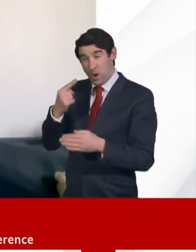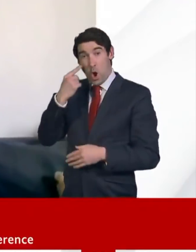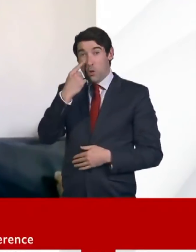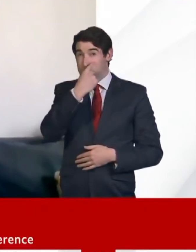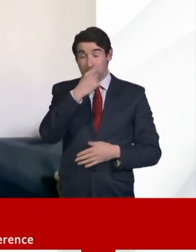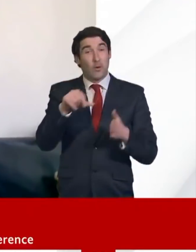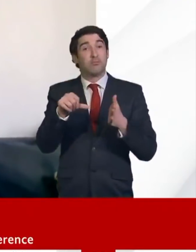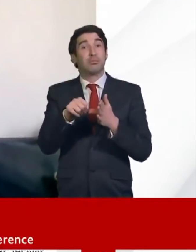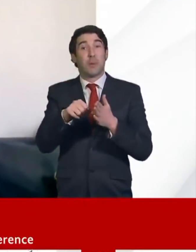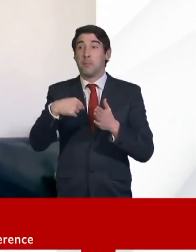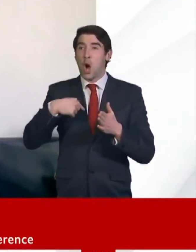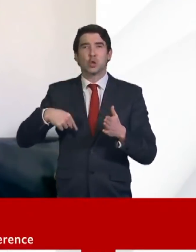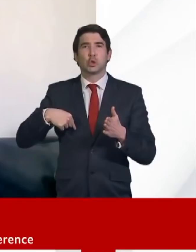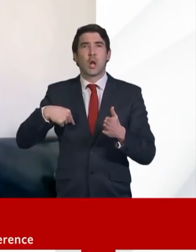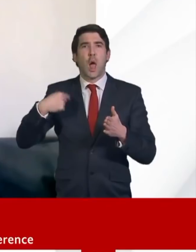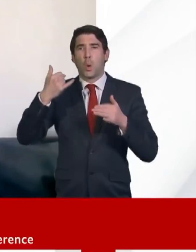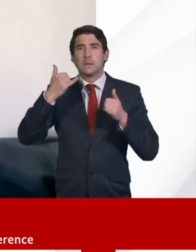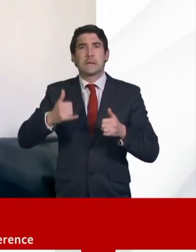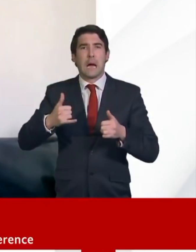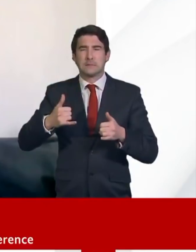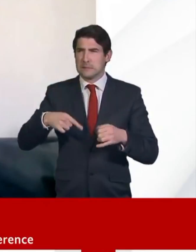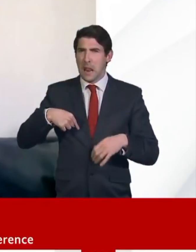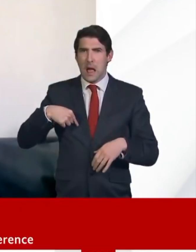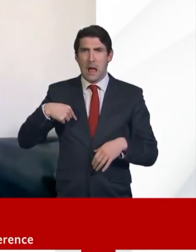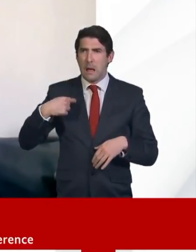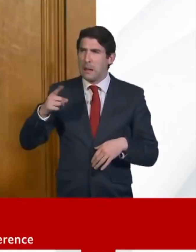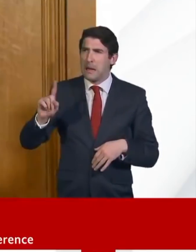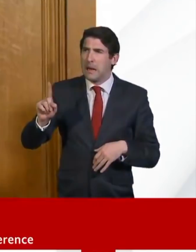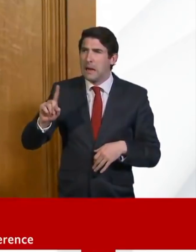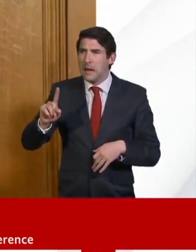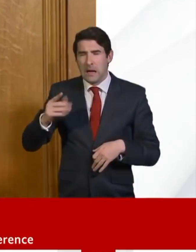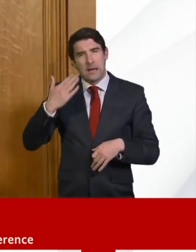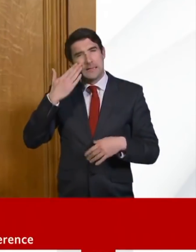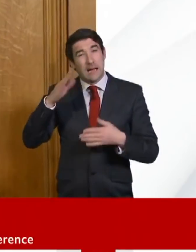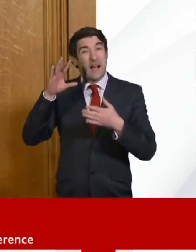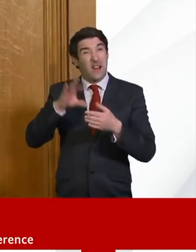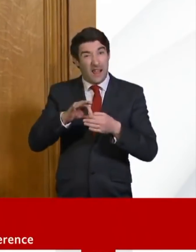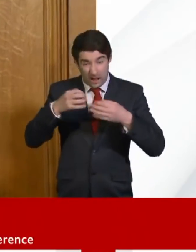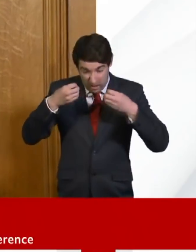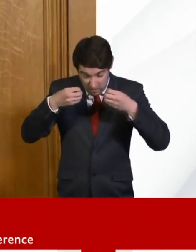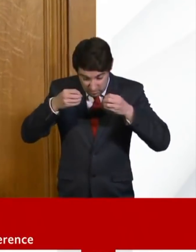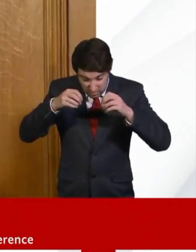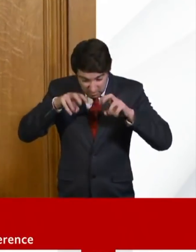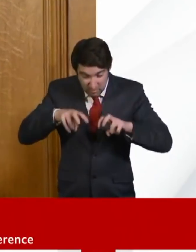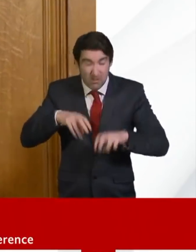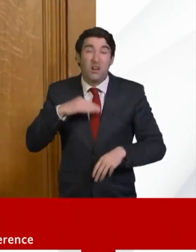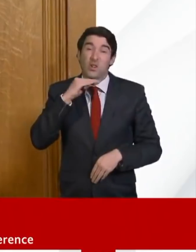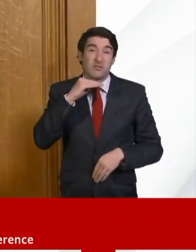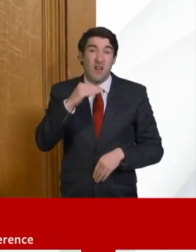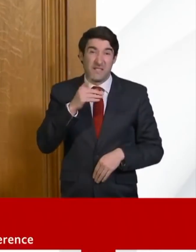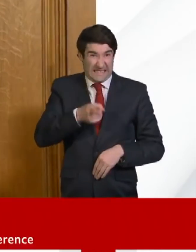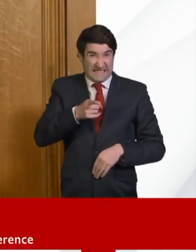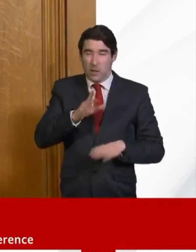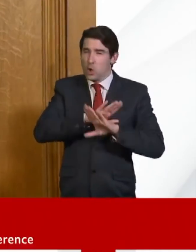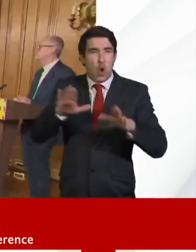and not through any, for example, shortage of chemicals, which is something that Michael Gove said last week? And Mr. Raab, very quickly, something going back to your